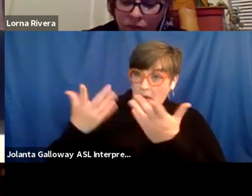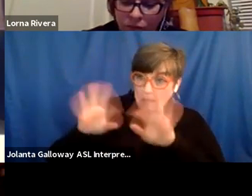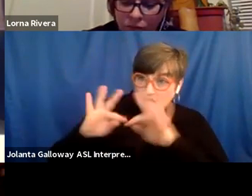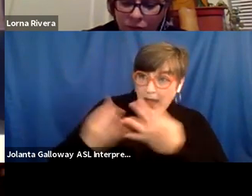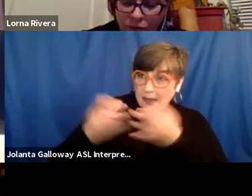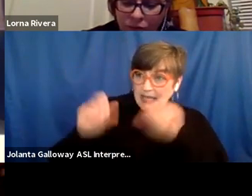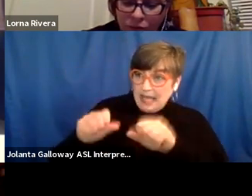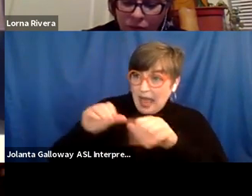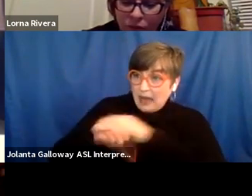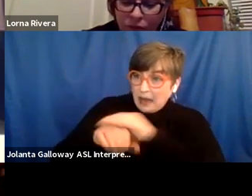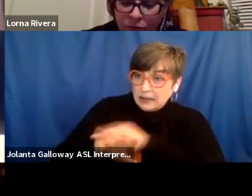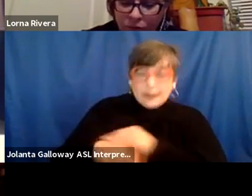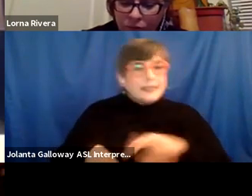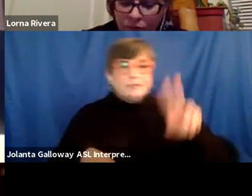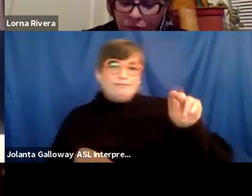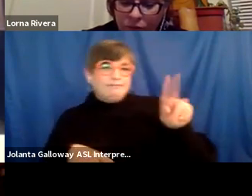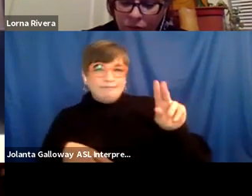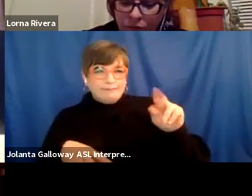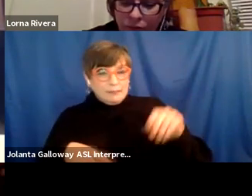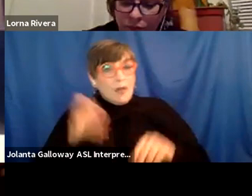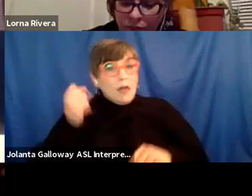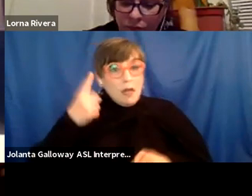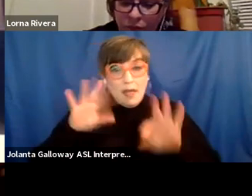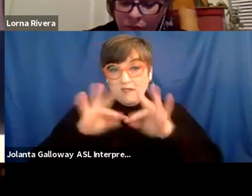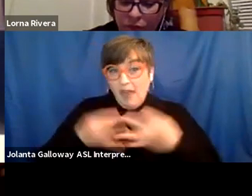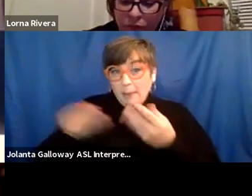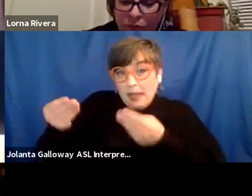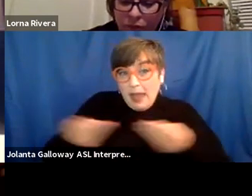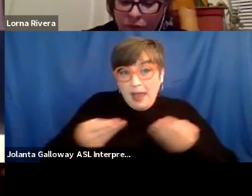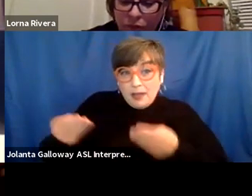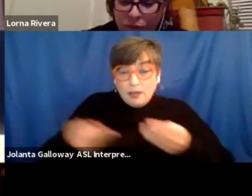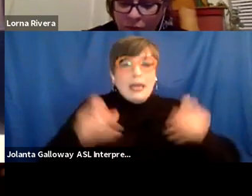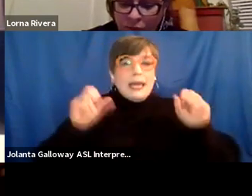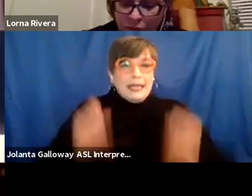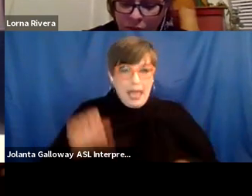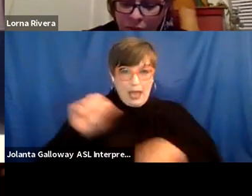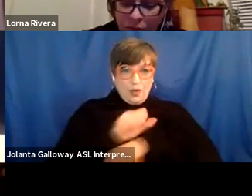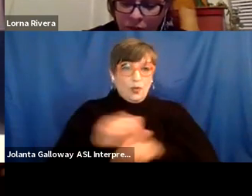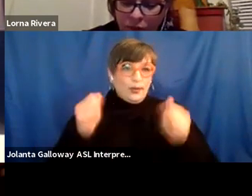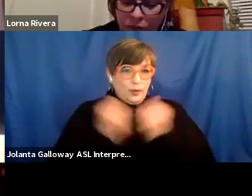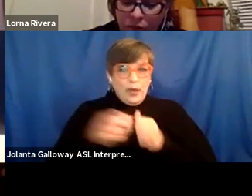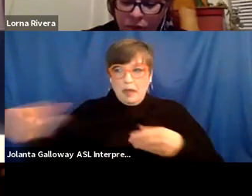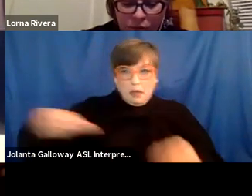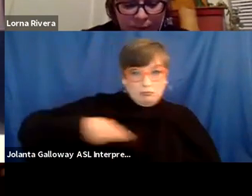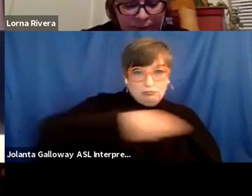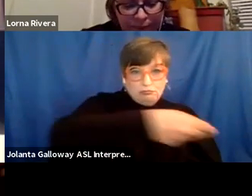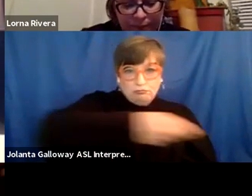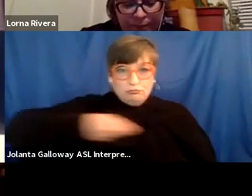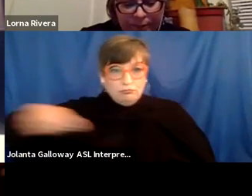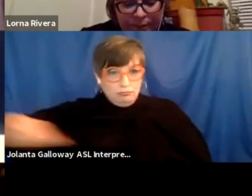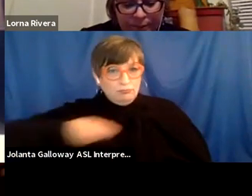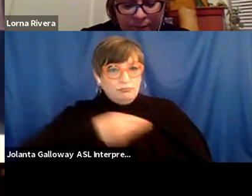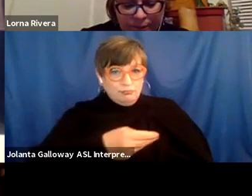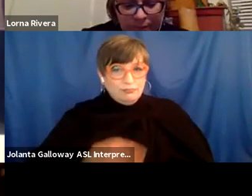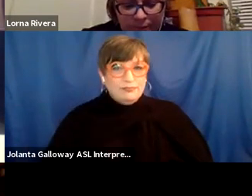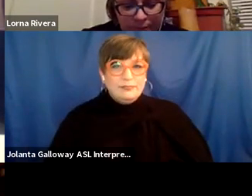liaisons and will work on the student support team, and then they can work with our parents on the planning. Great.